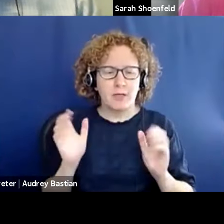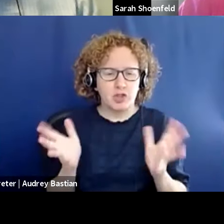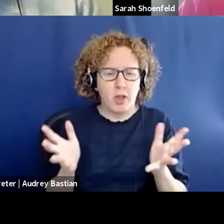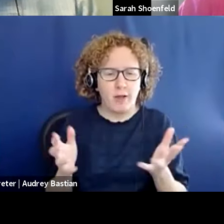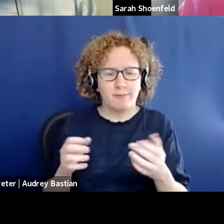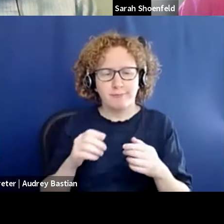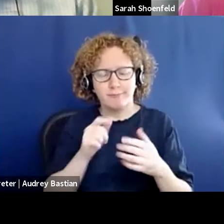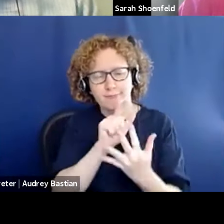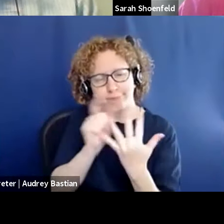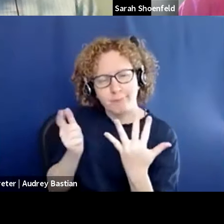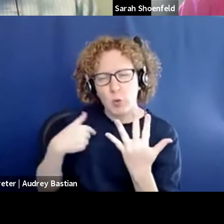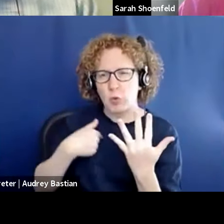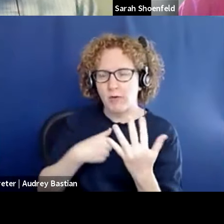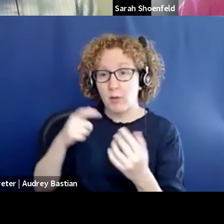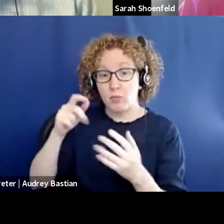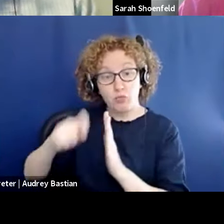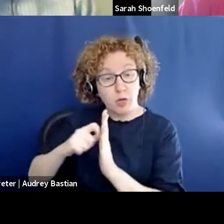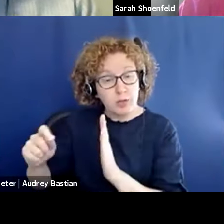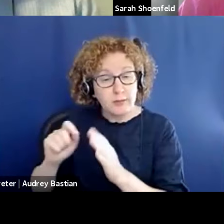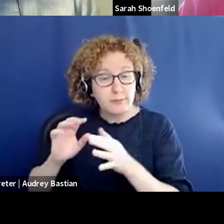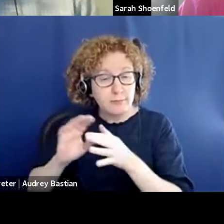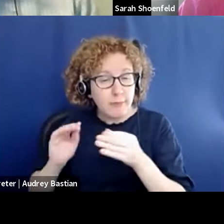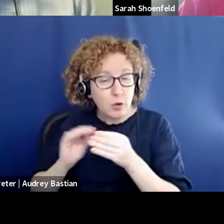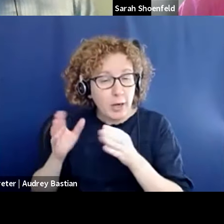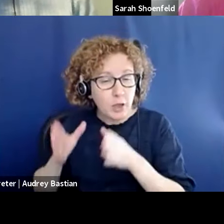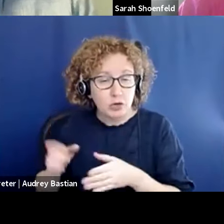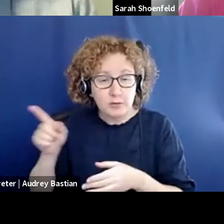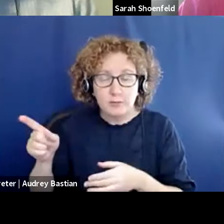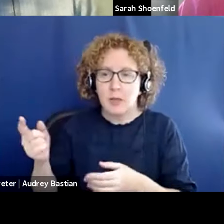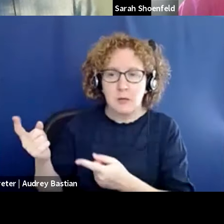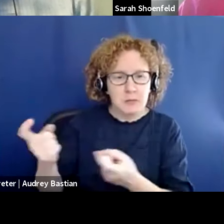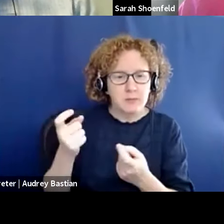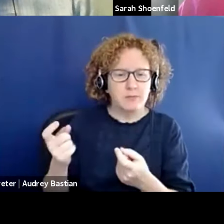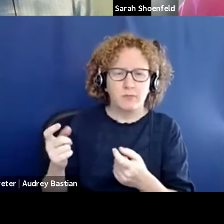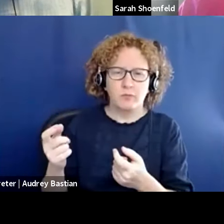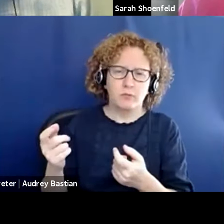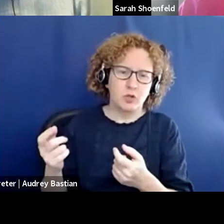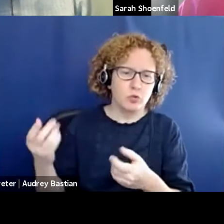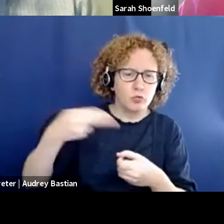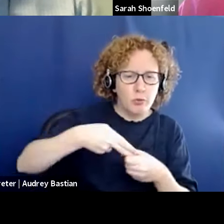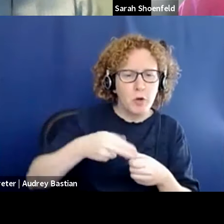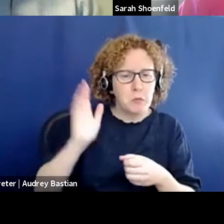project narrators and encourage prospective project directors across the city to start projects of their own.